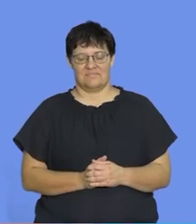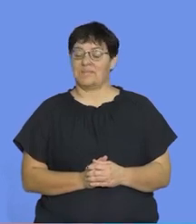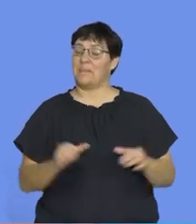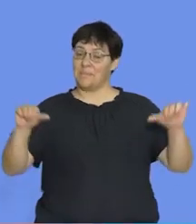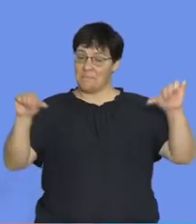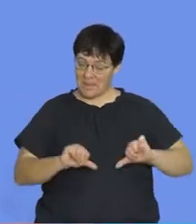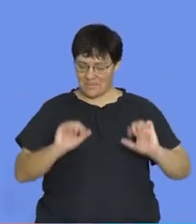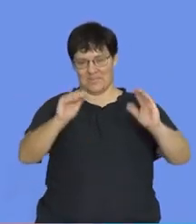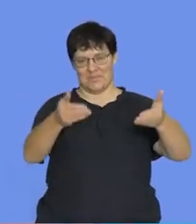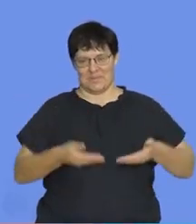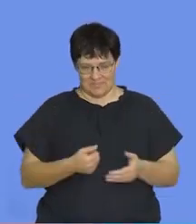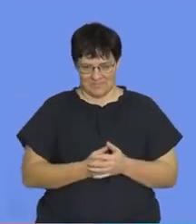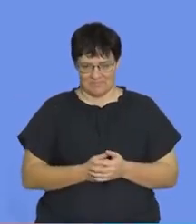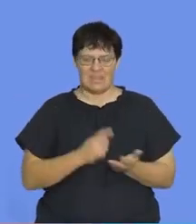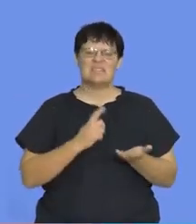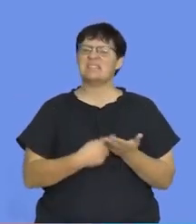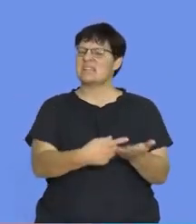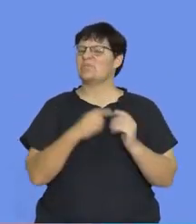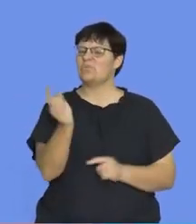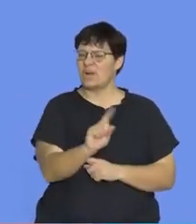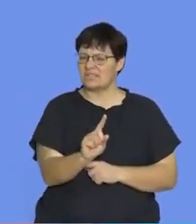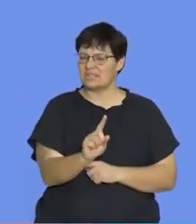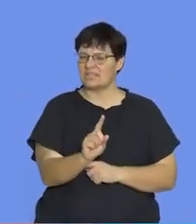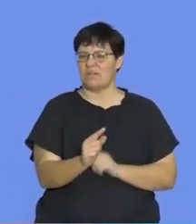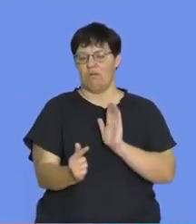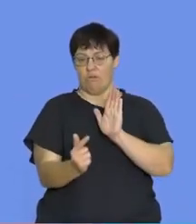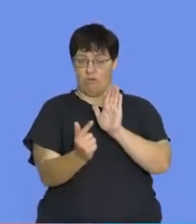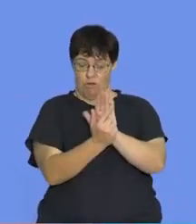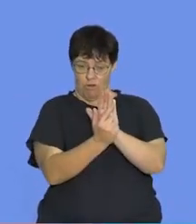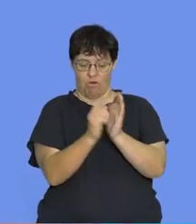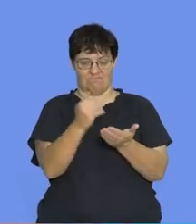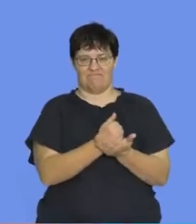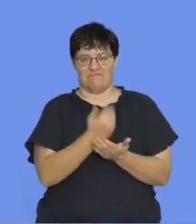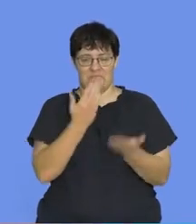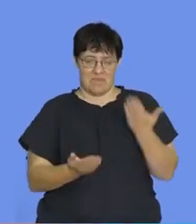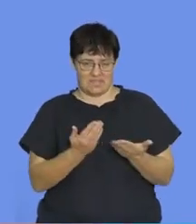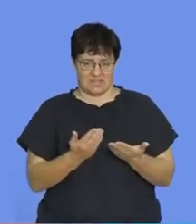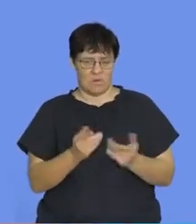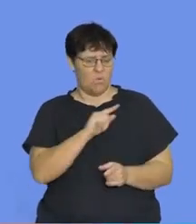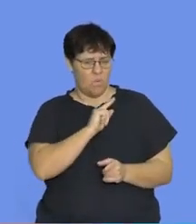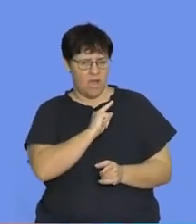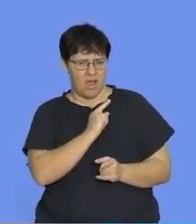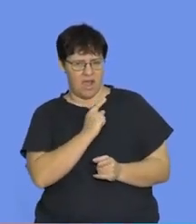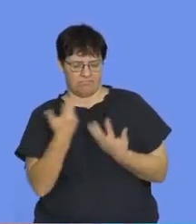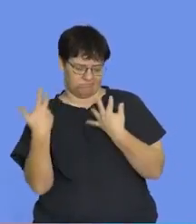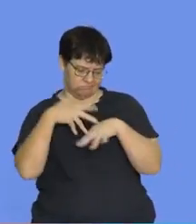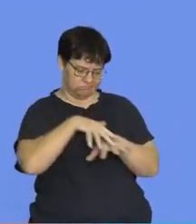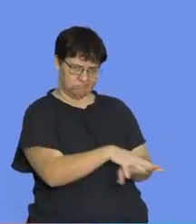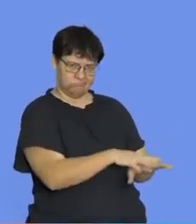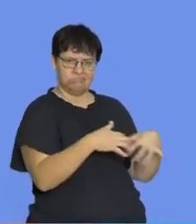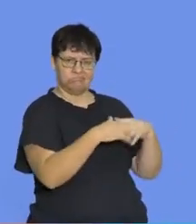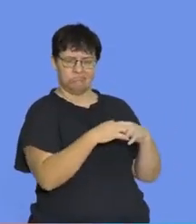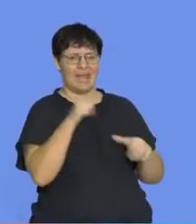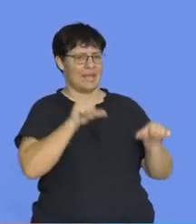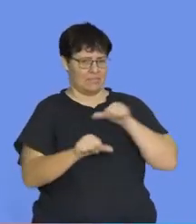Welcome back. We're still discussing the law of conservation of mass in the context of chemical reaction. We want to also appreciate the